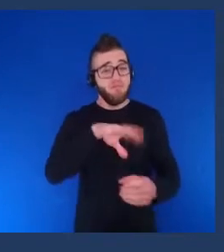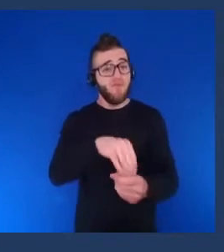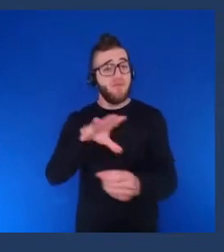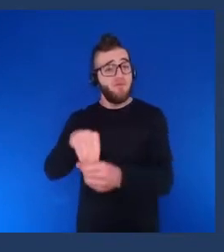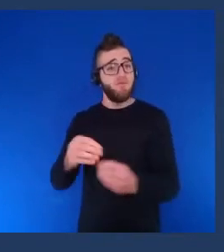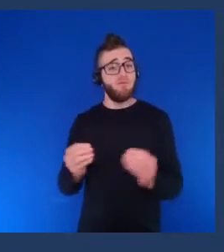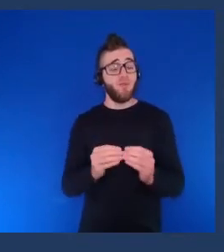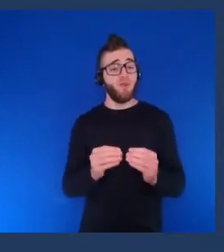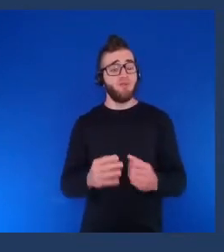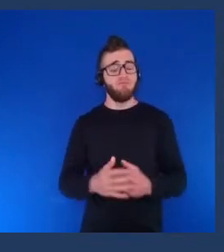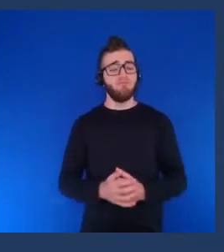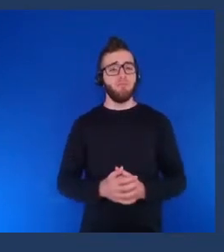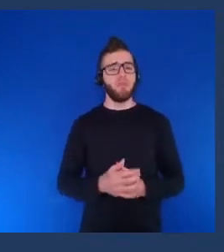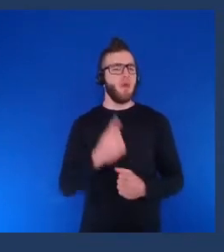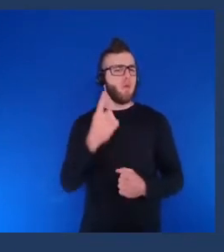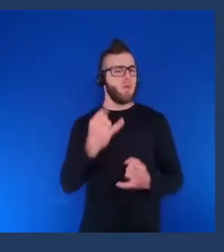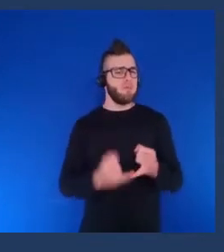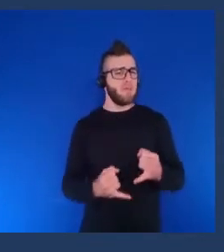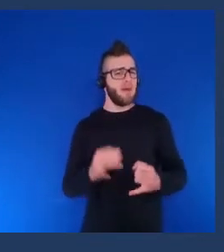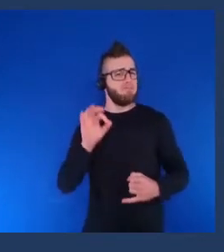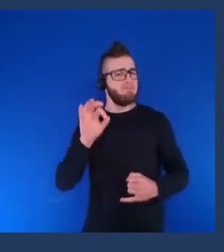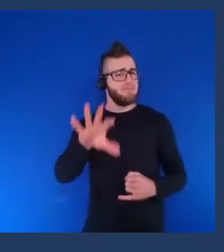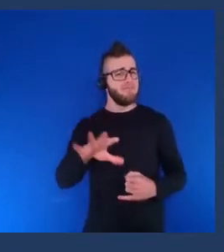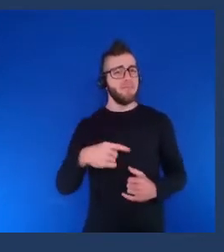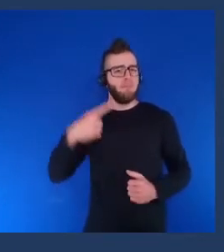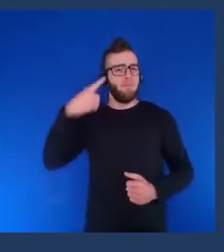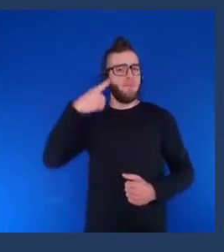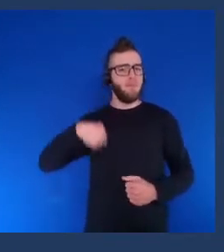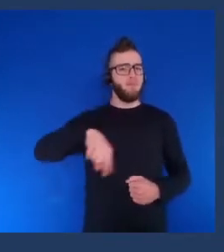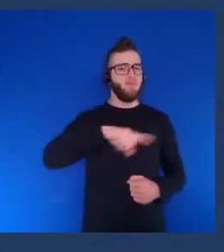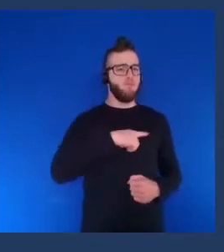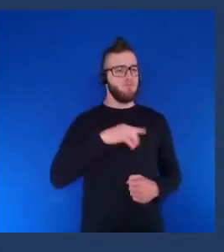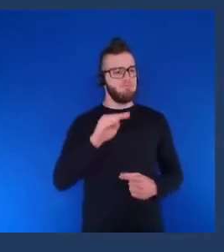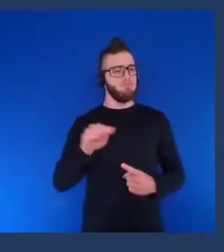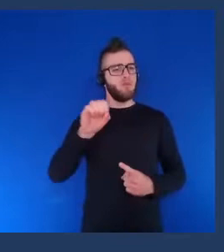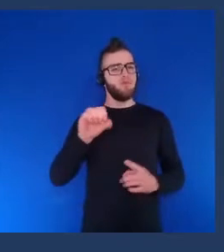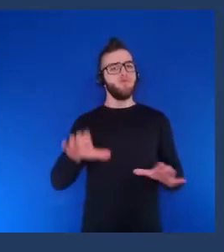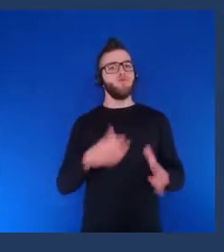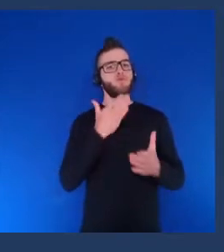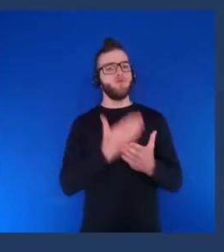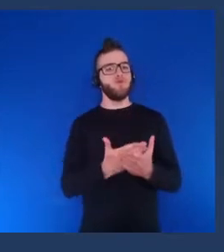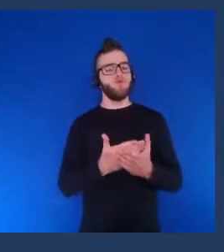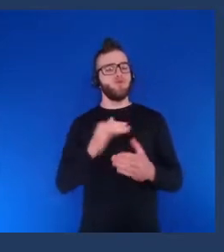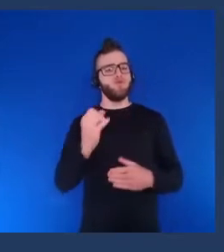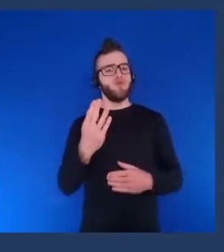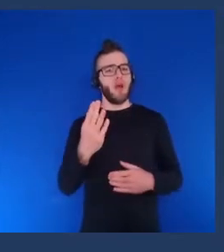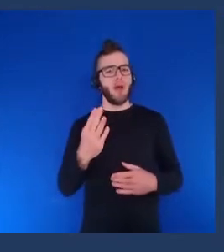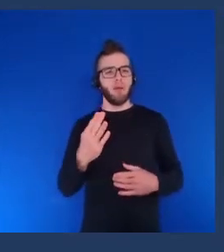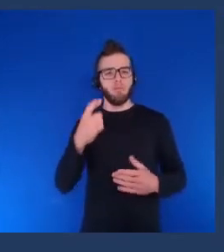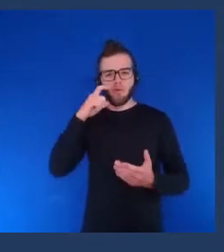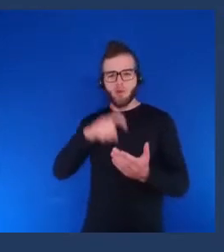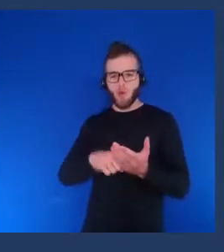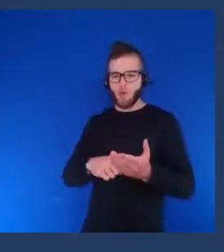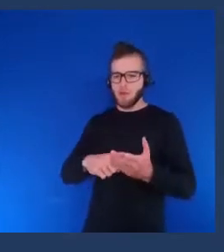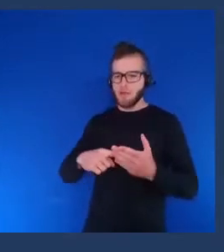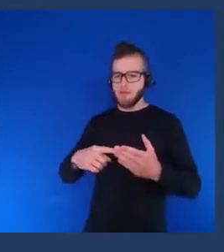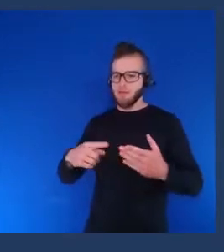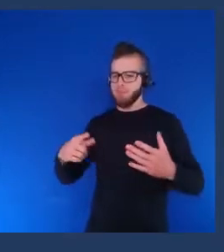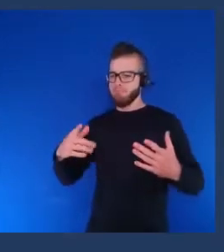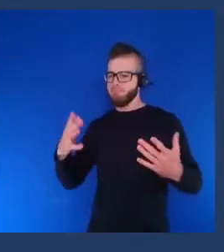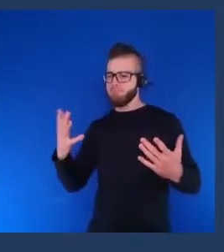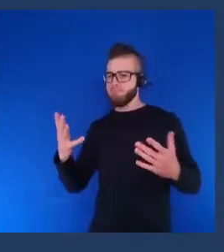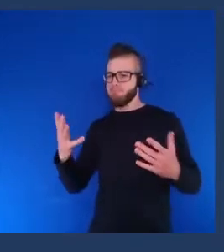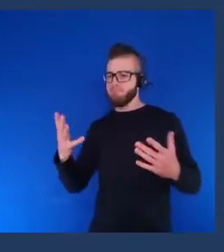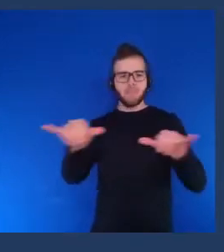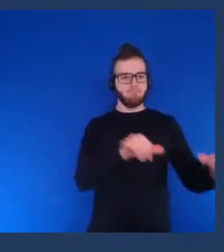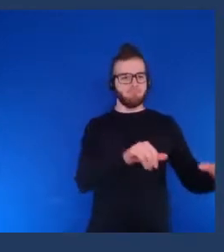nice job of looking at intersectionality. In other words, having the ERG leaders from the